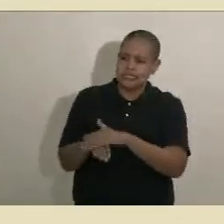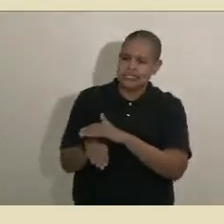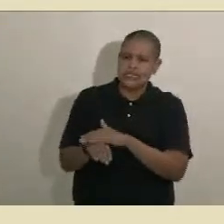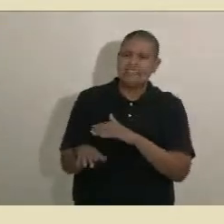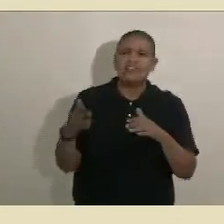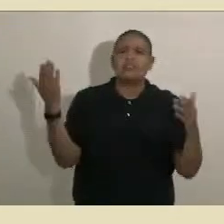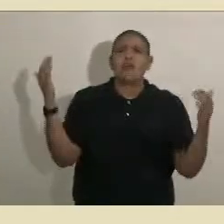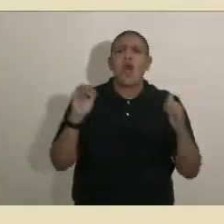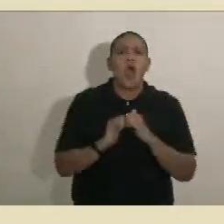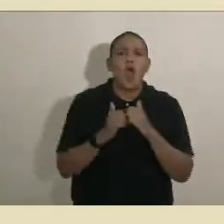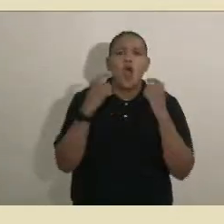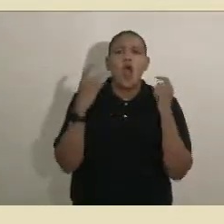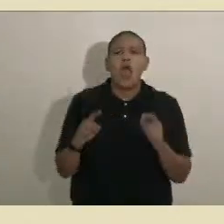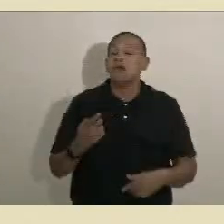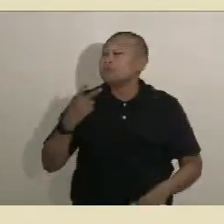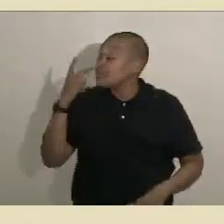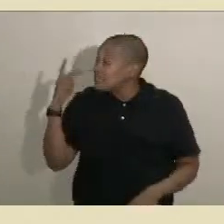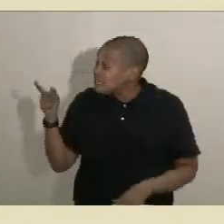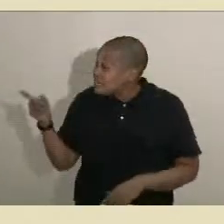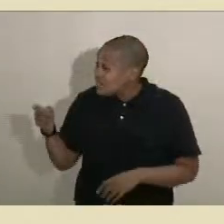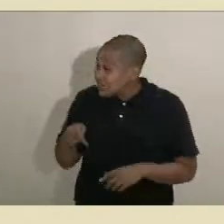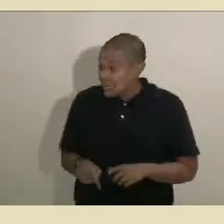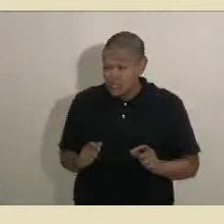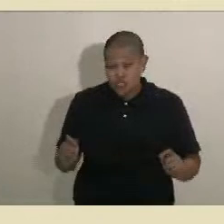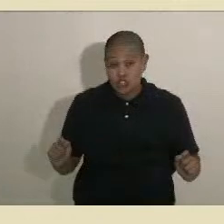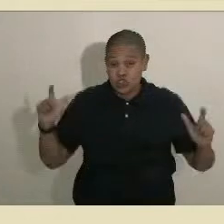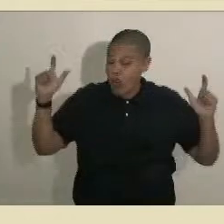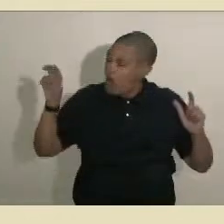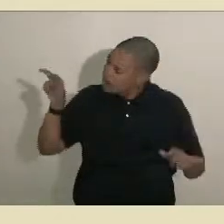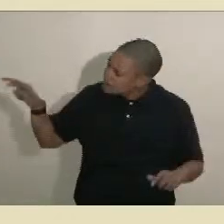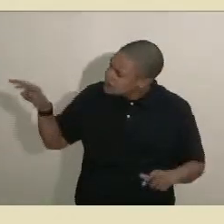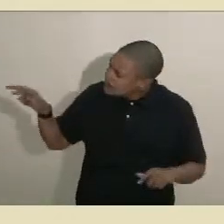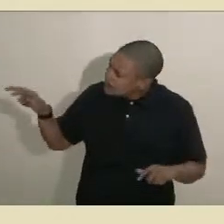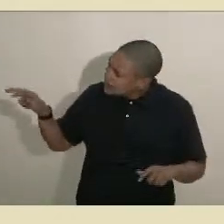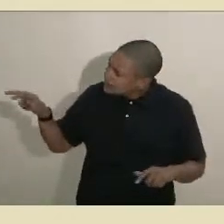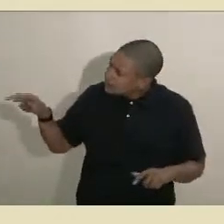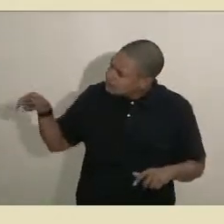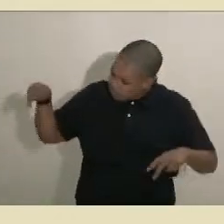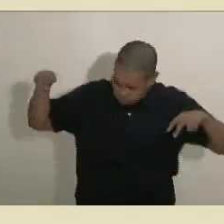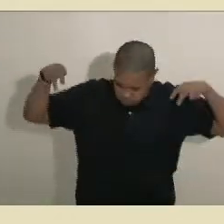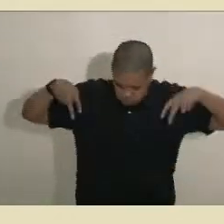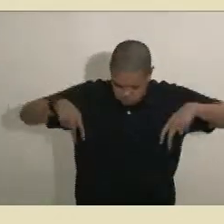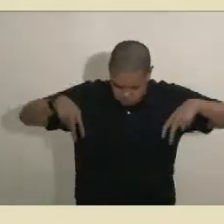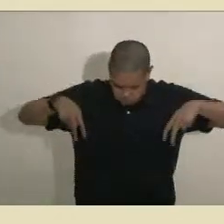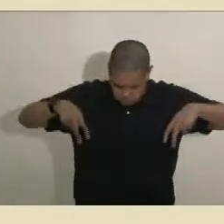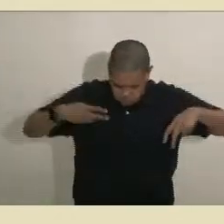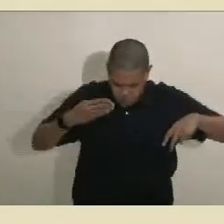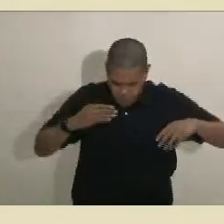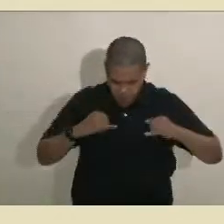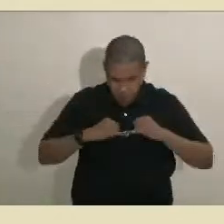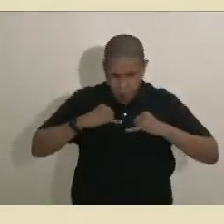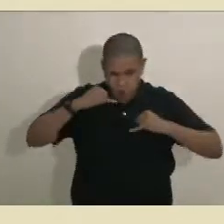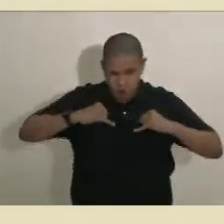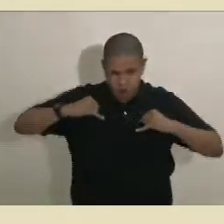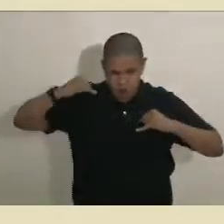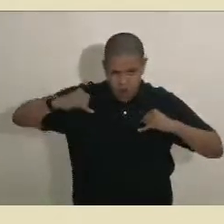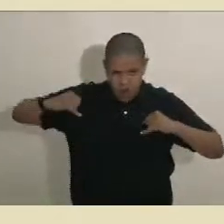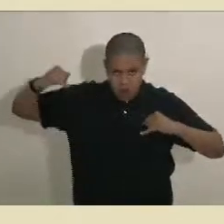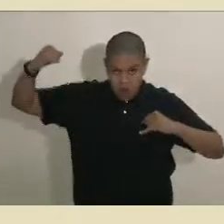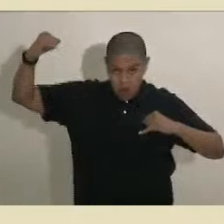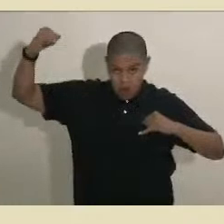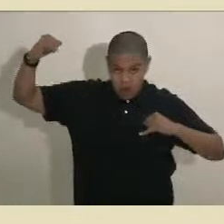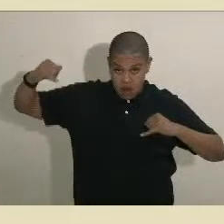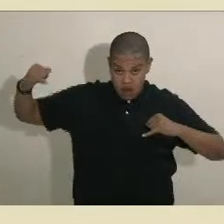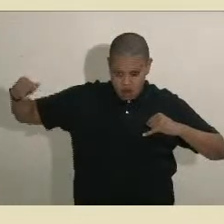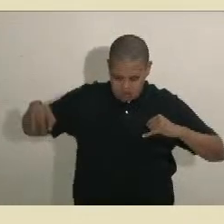you will see at the end of this graph, you can see the blue lines that are going up. And this is, as Minister has